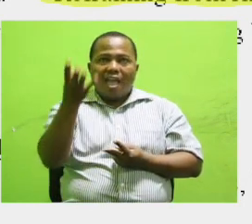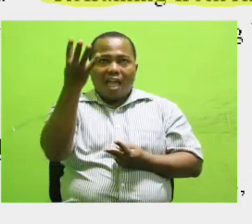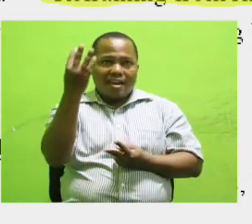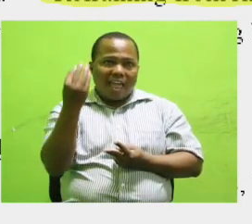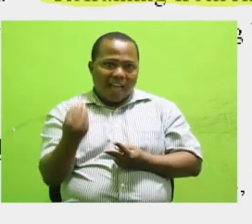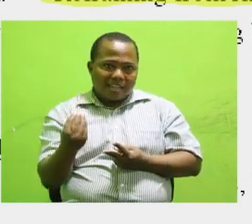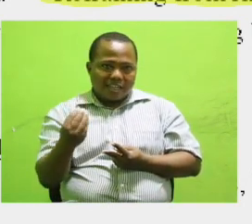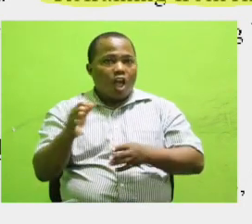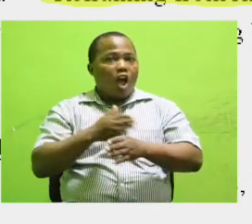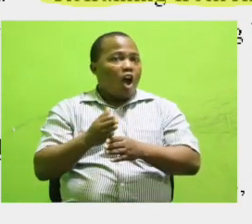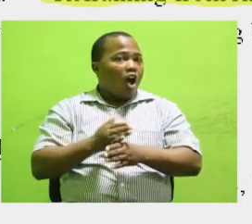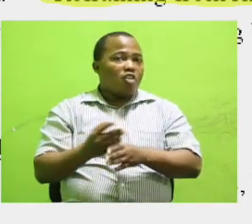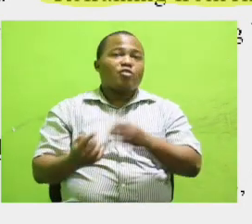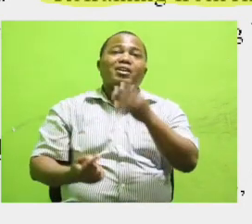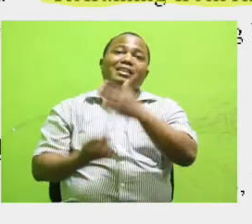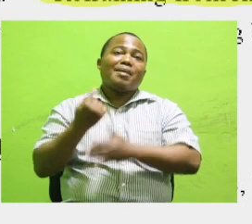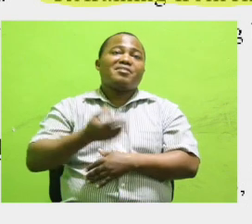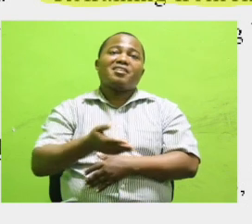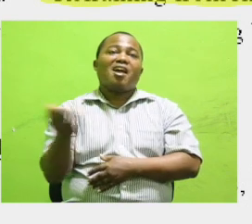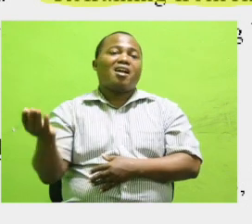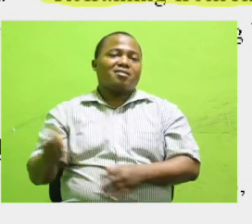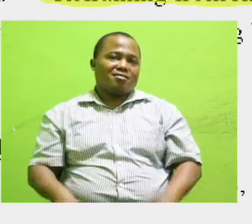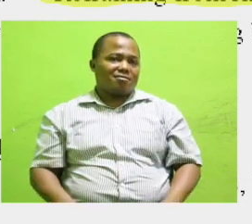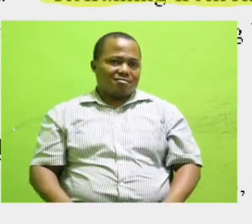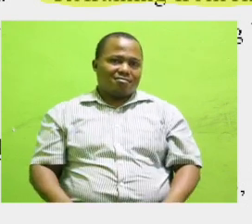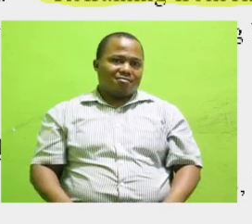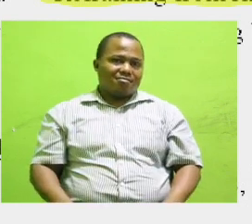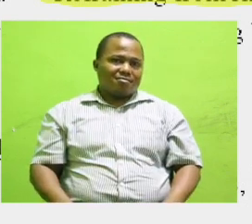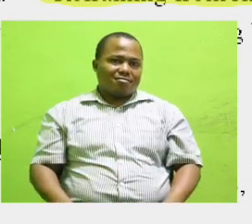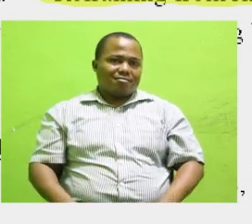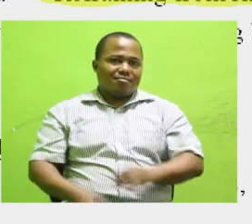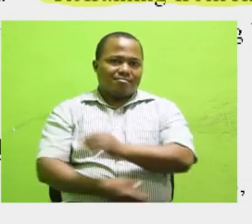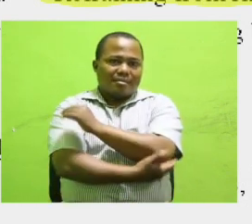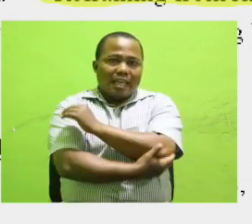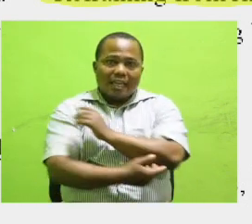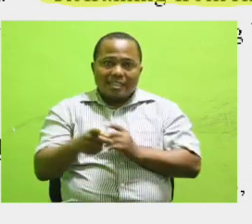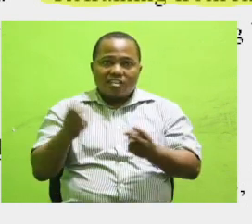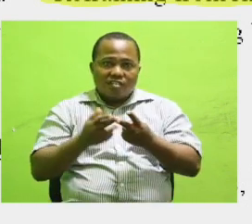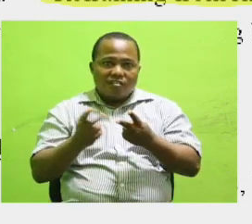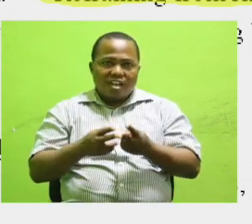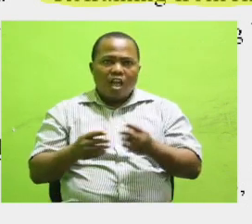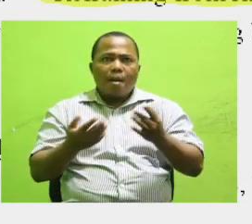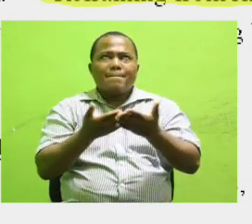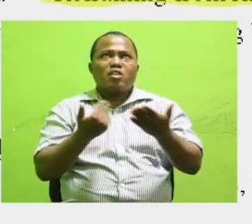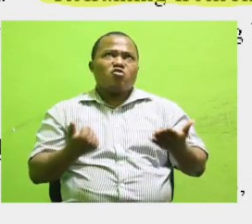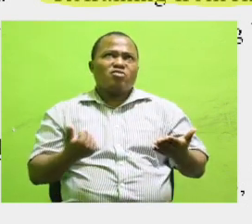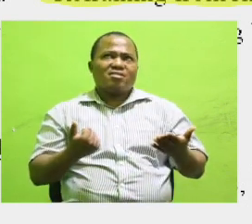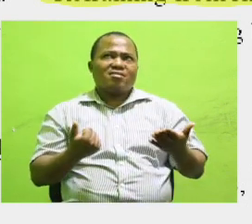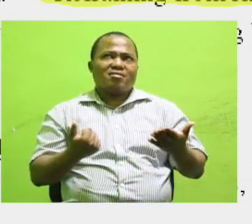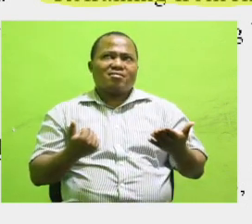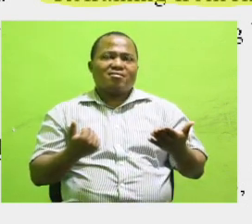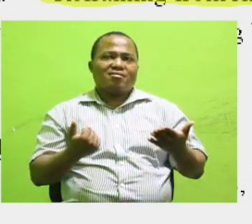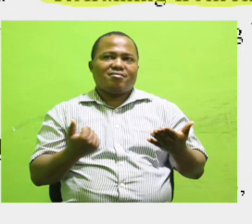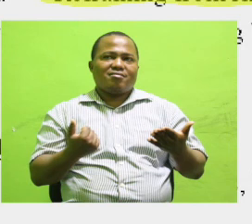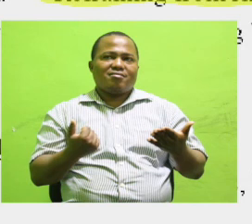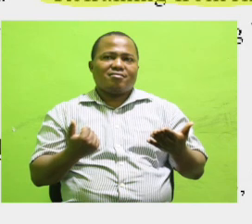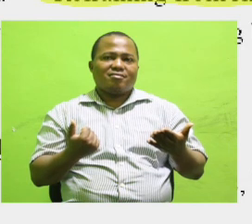high possibility that you would get HIV AIDS. So by sharing this